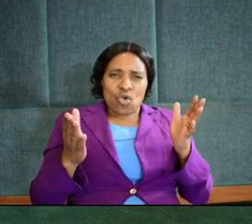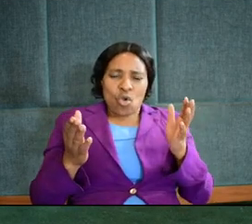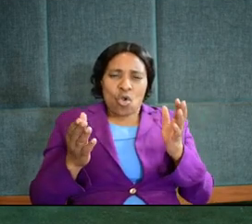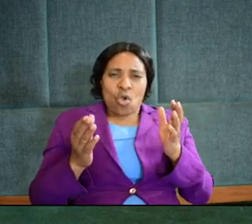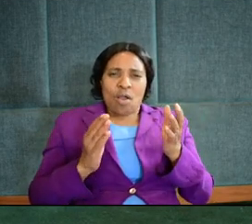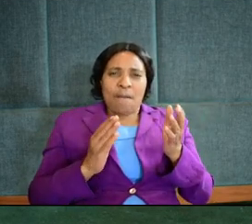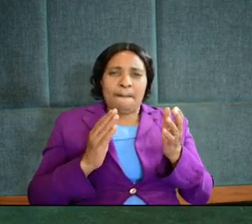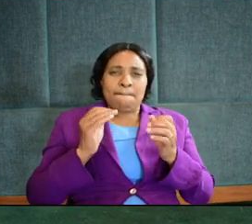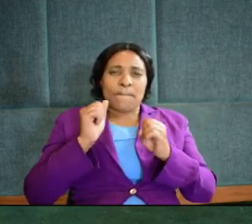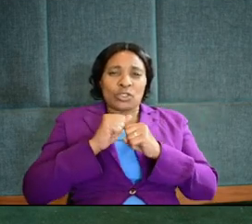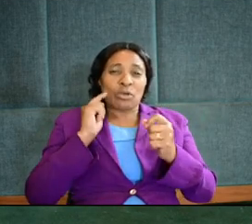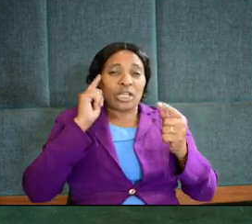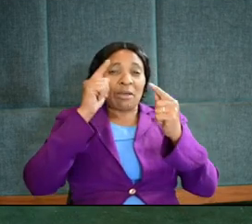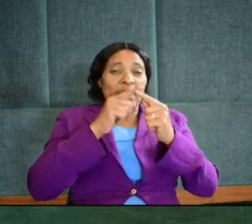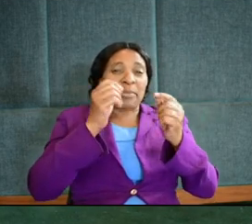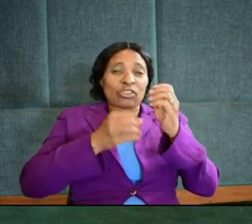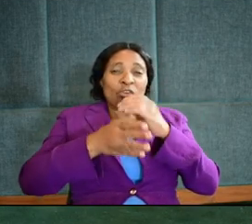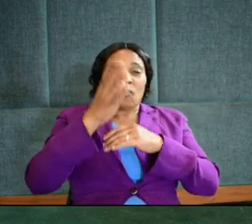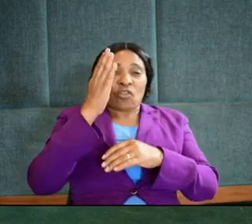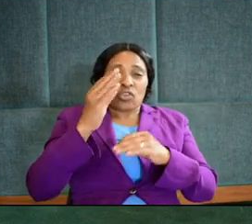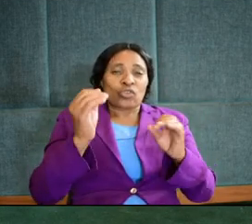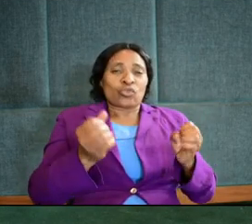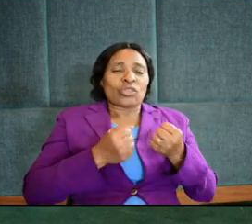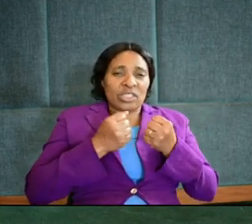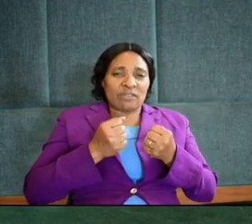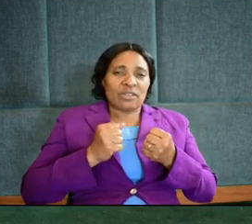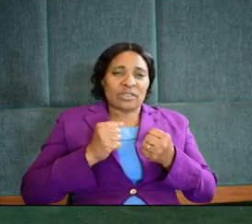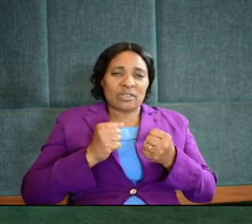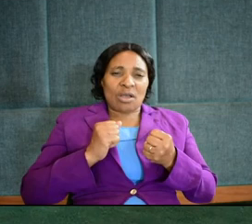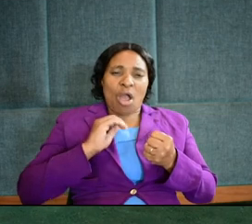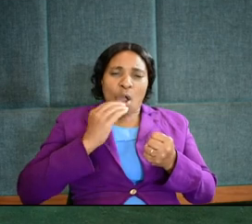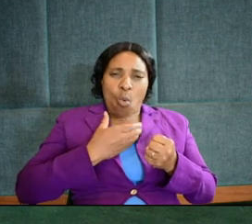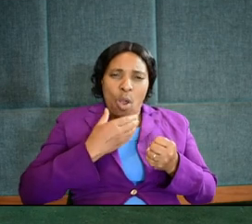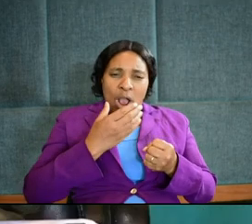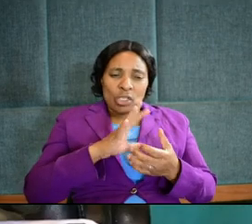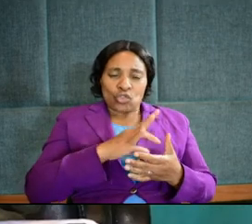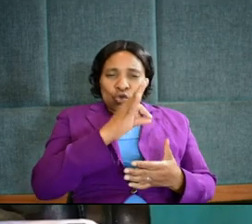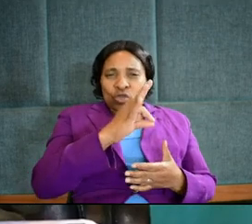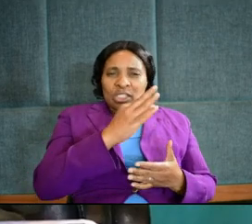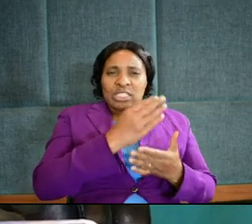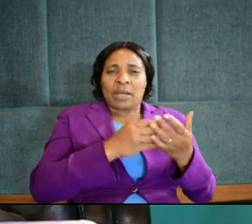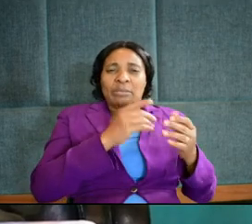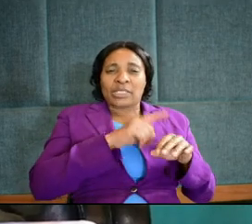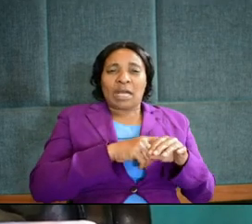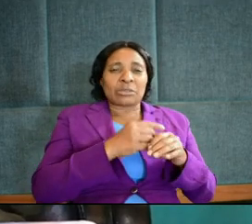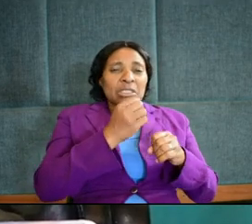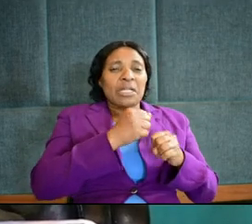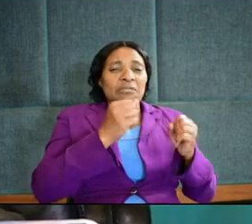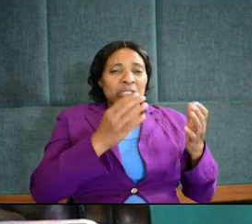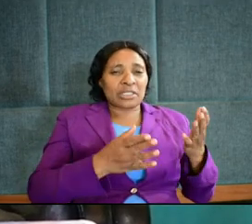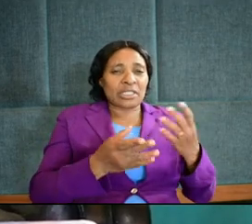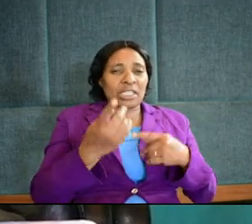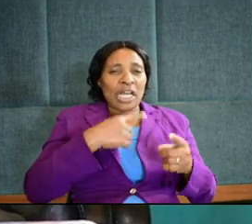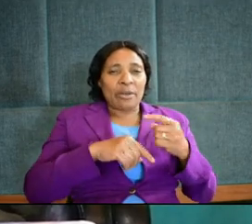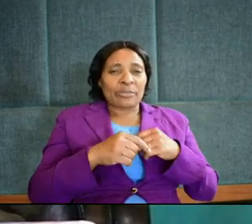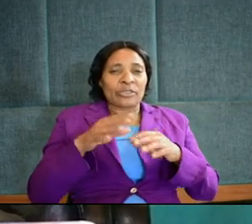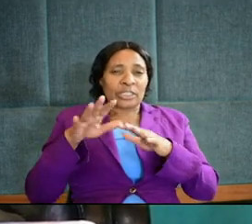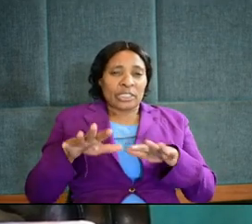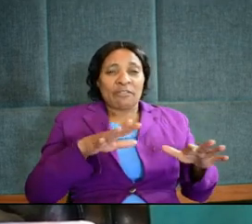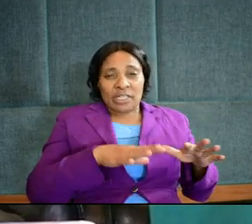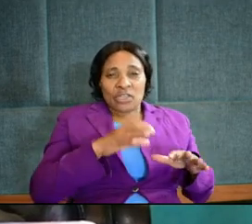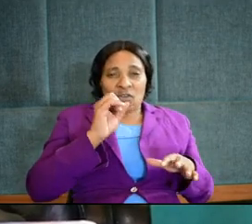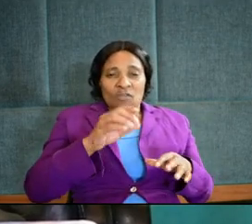the overarching purpose of God has always been to save our souls. And sometimes salvation comes through the suffering of